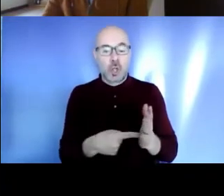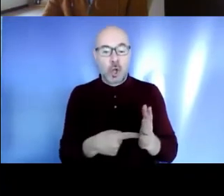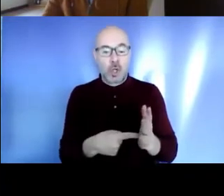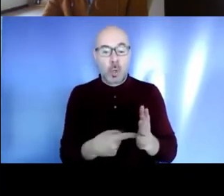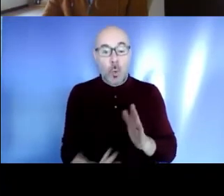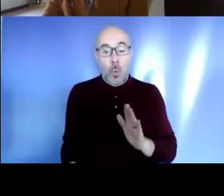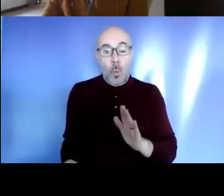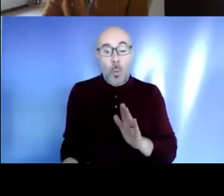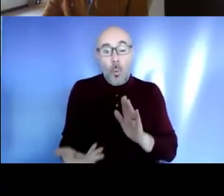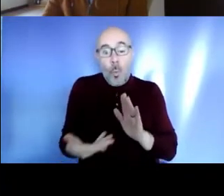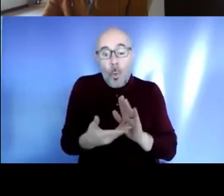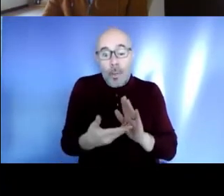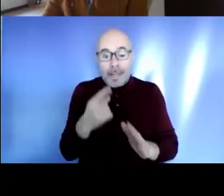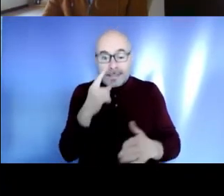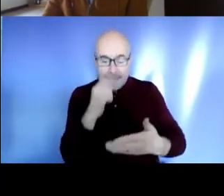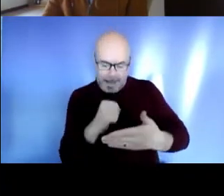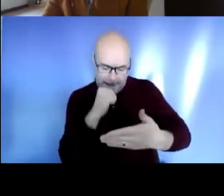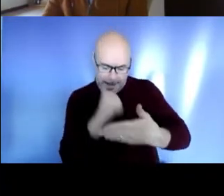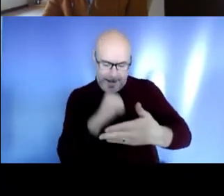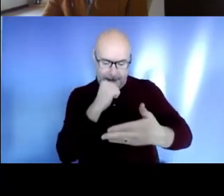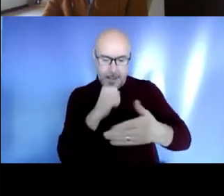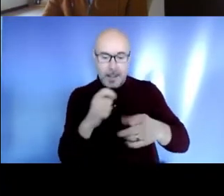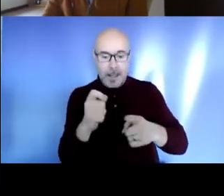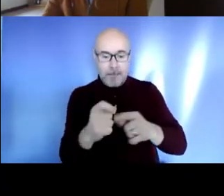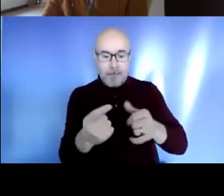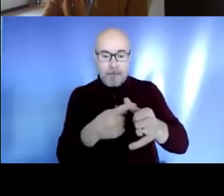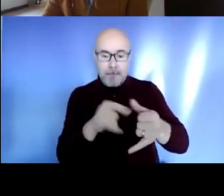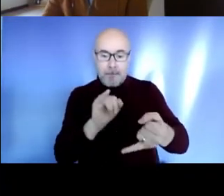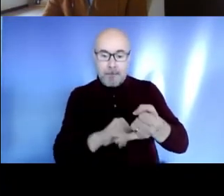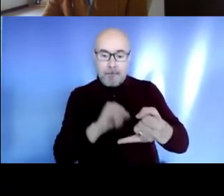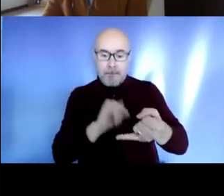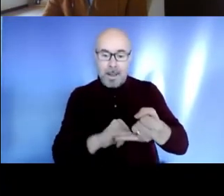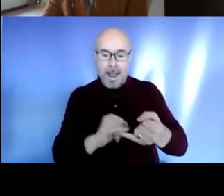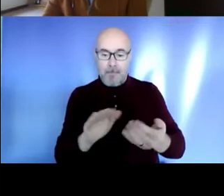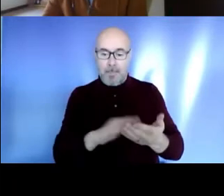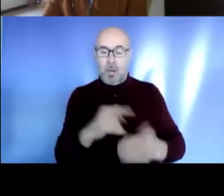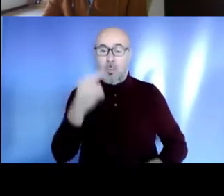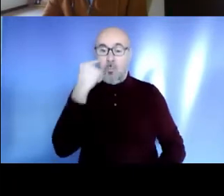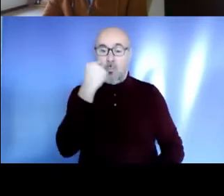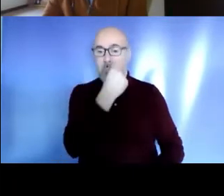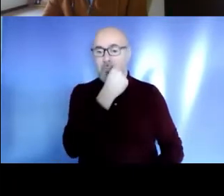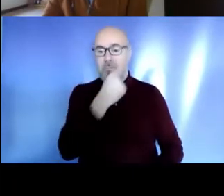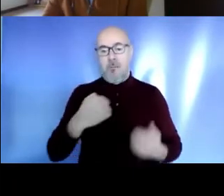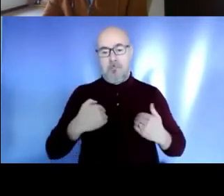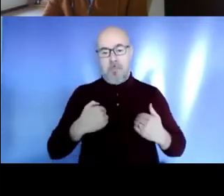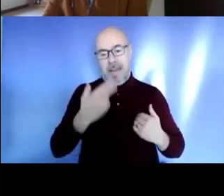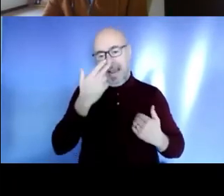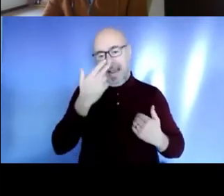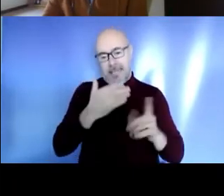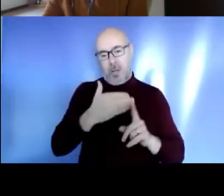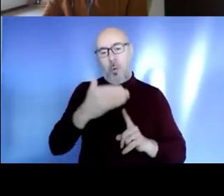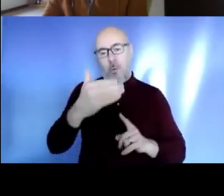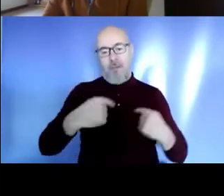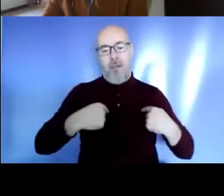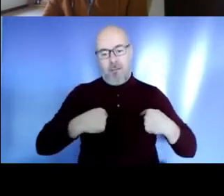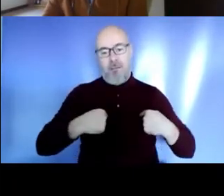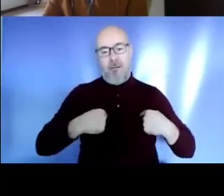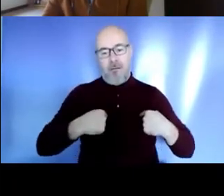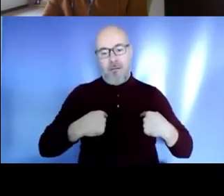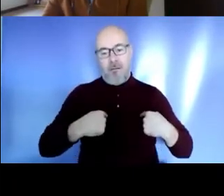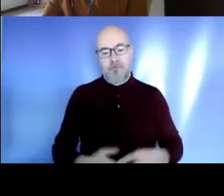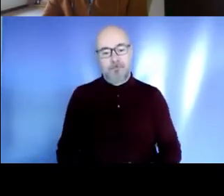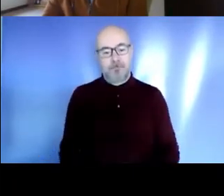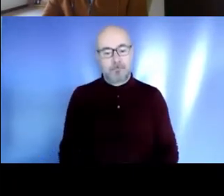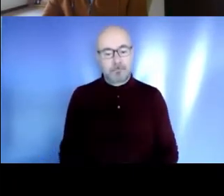pass hologram symbol on it as well to indicate over 18. So just